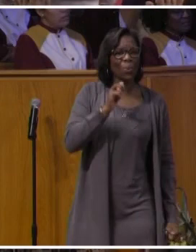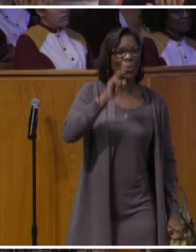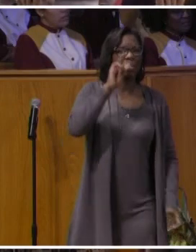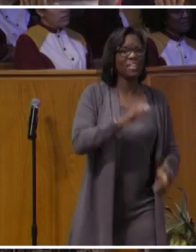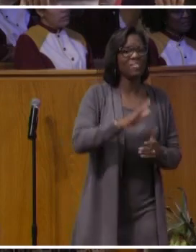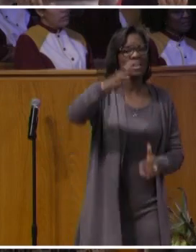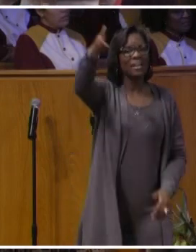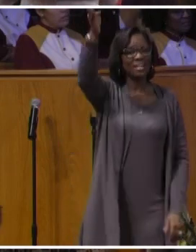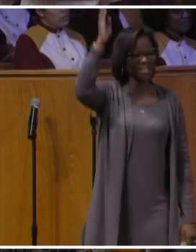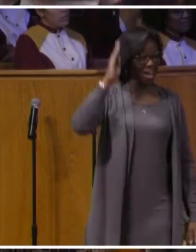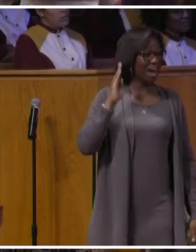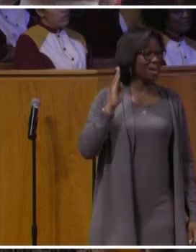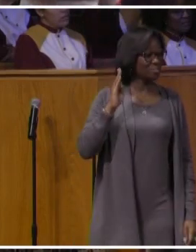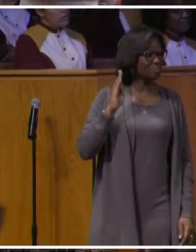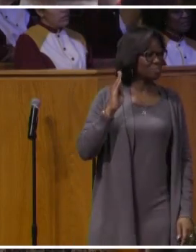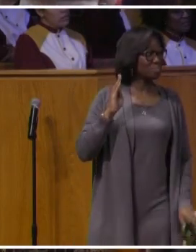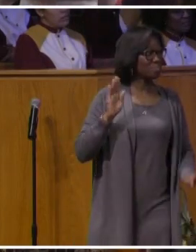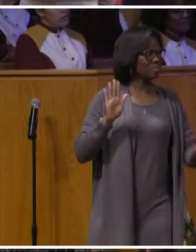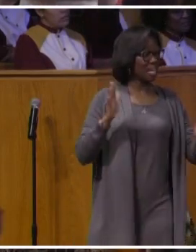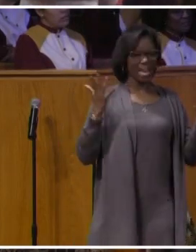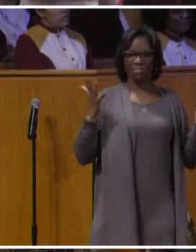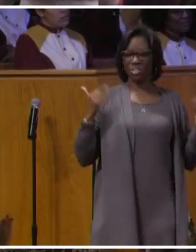God's.